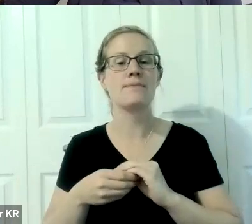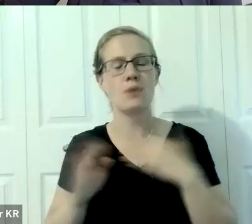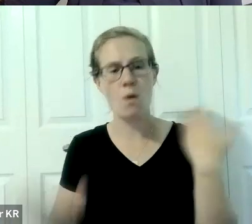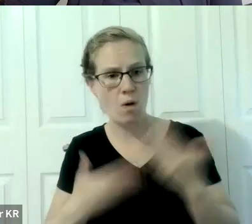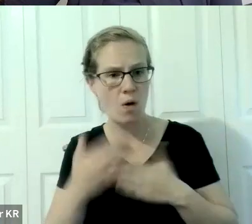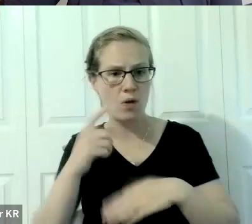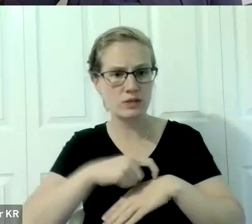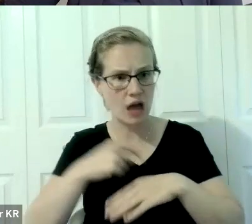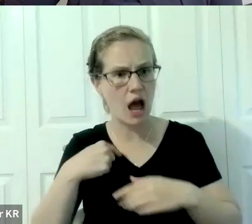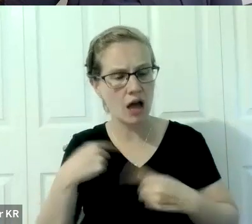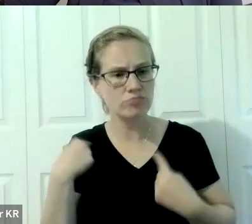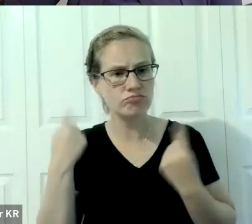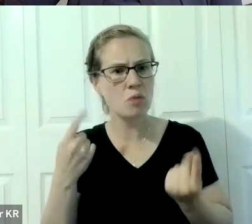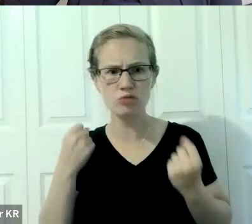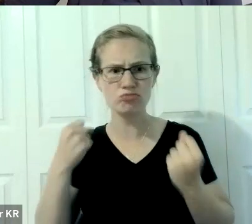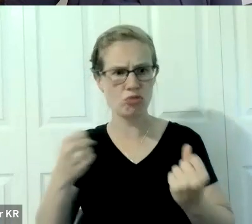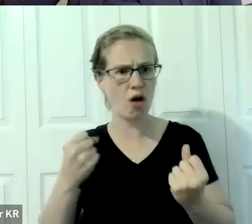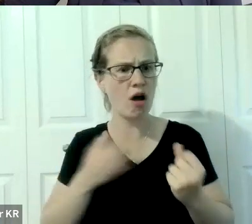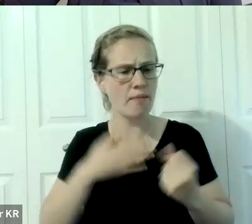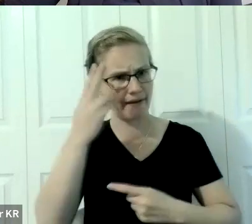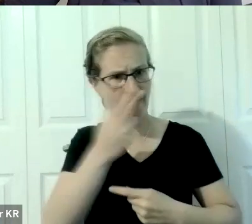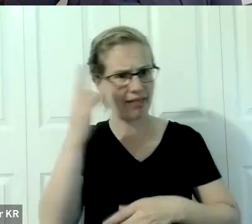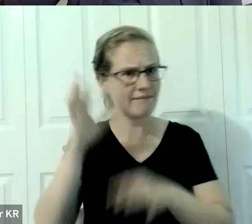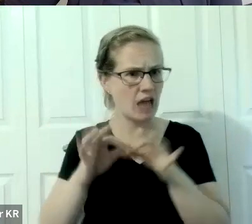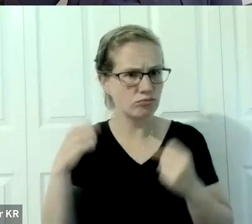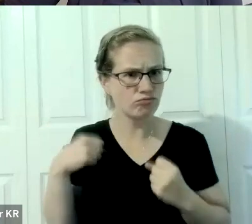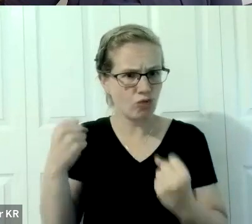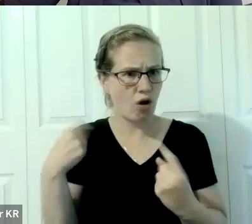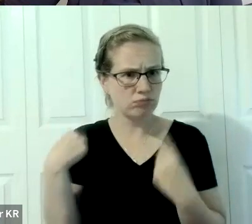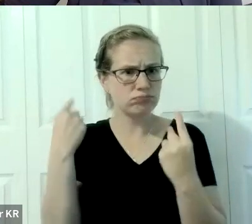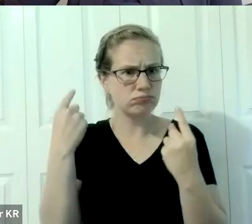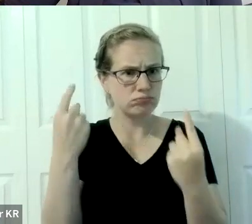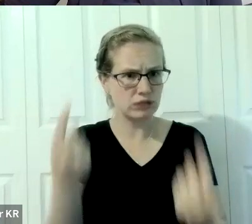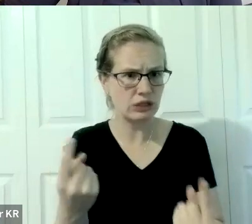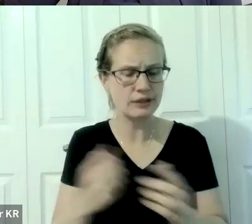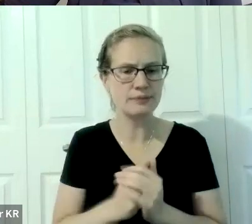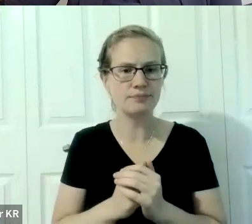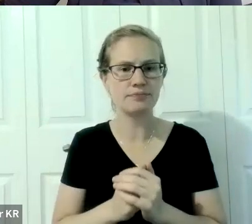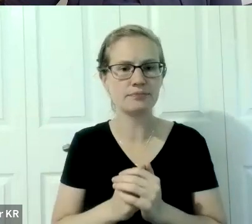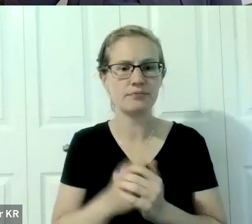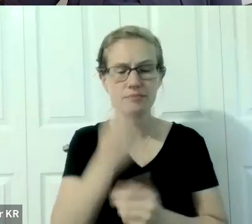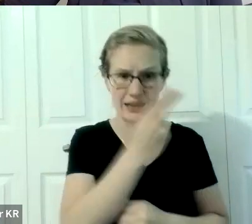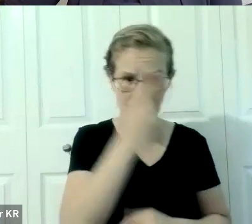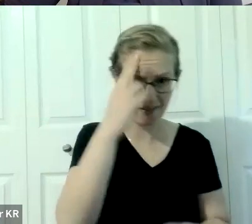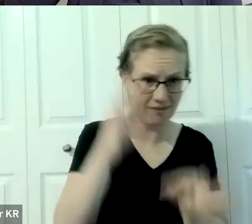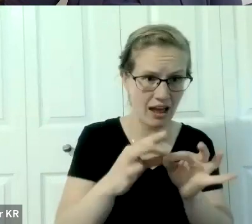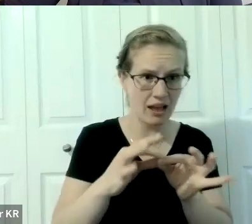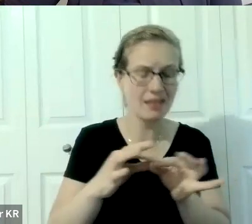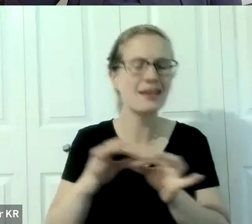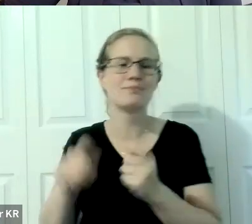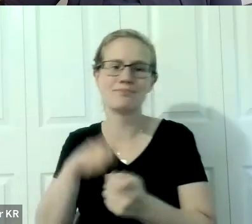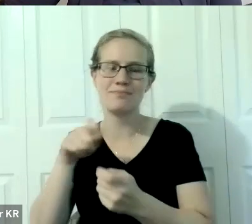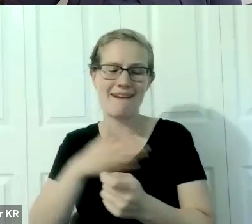I've held pretty firm in my Catholic faith, though. And it's been between that and my family, particularly